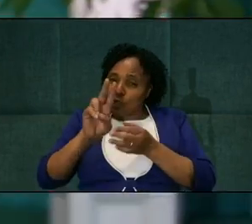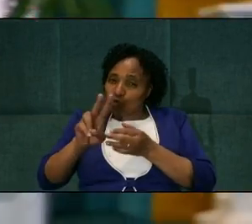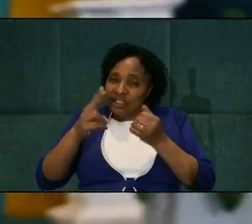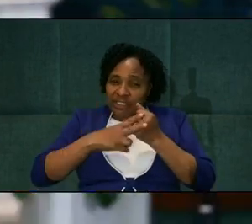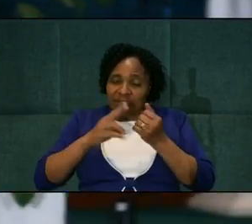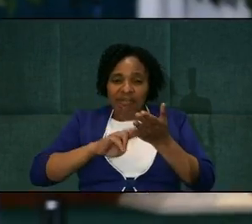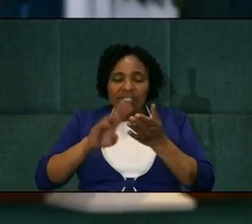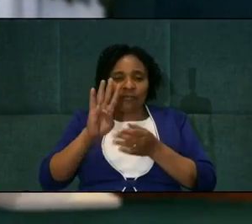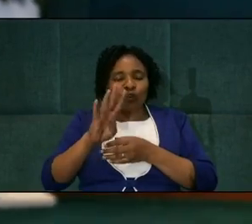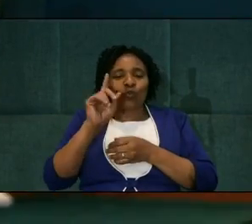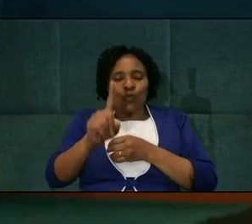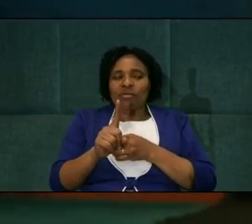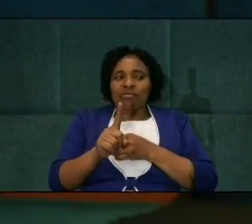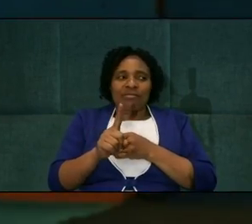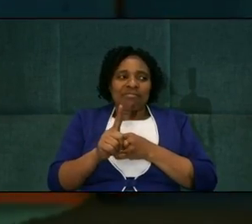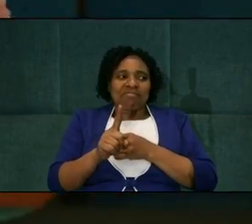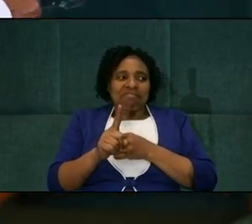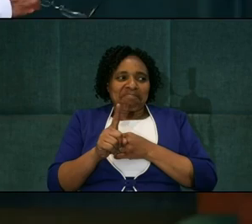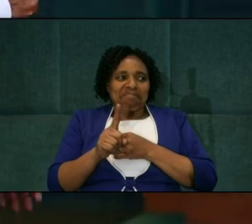Matthew 27:41. Put it up there.